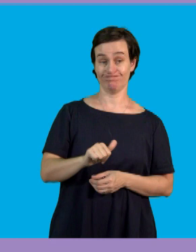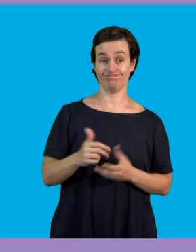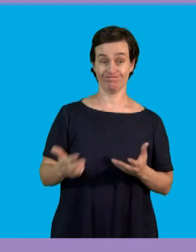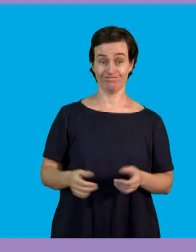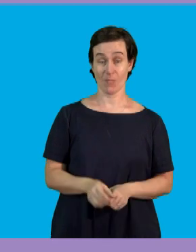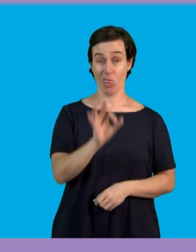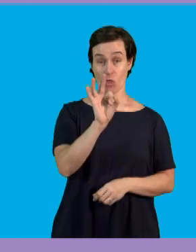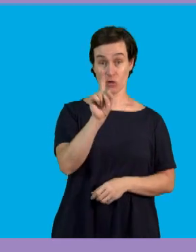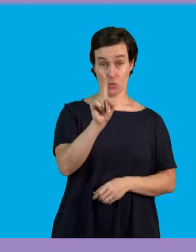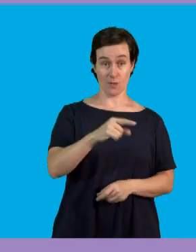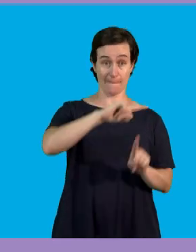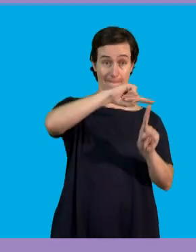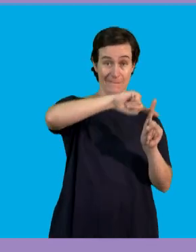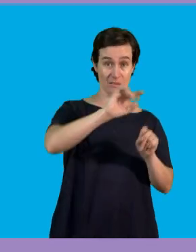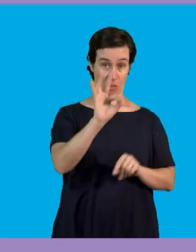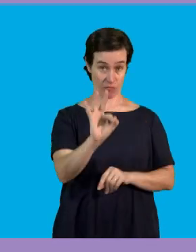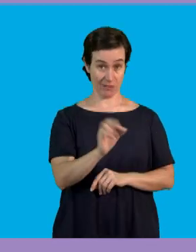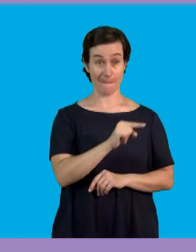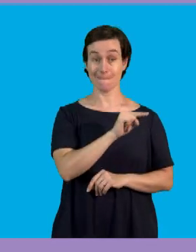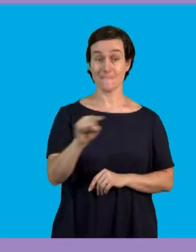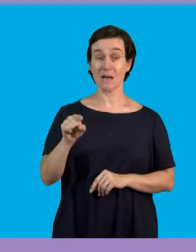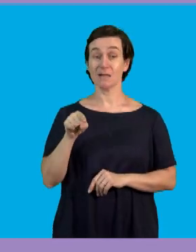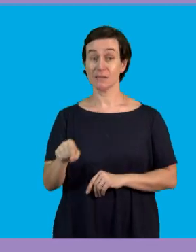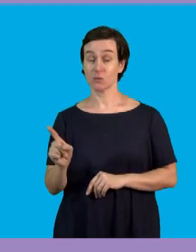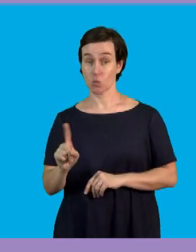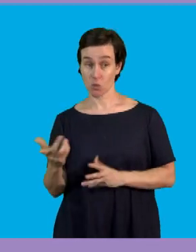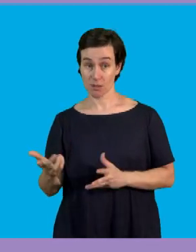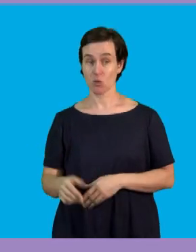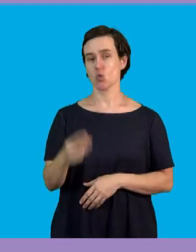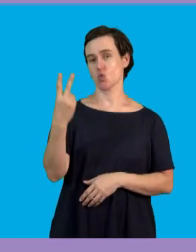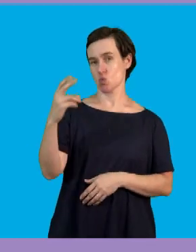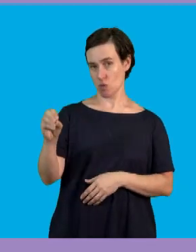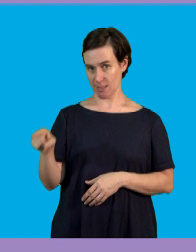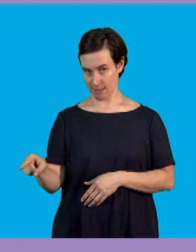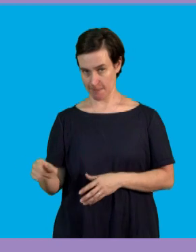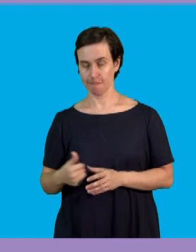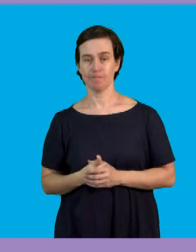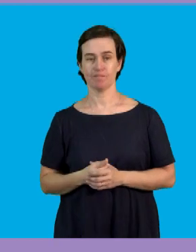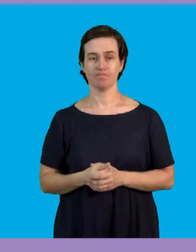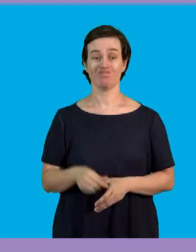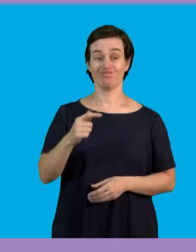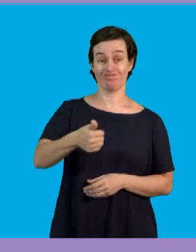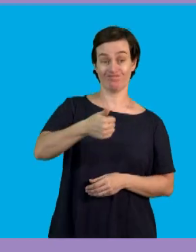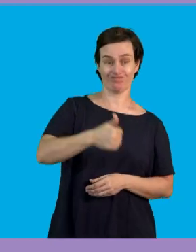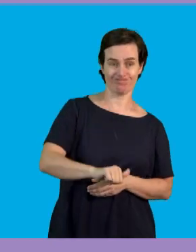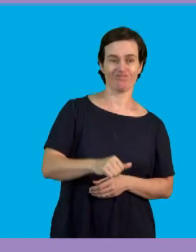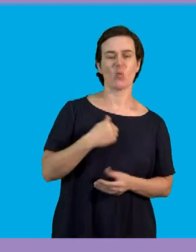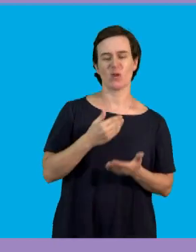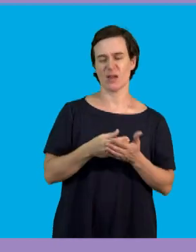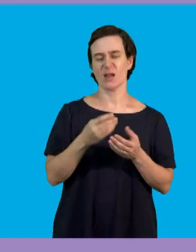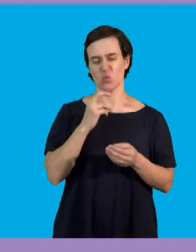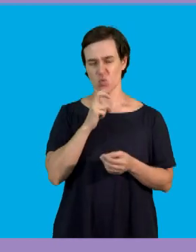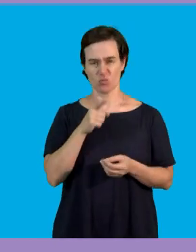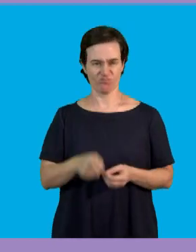have here 31 plus 3 minus 20. Then we can work with